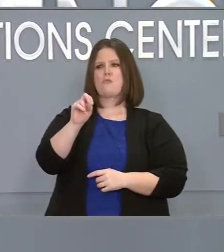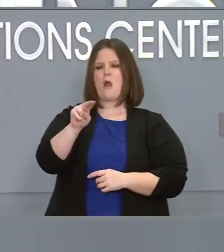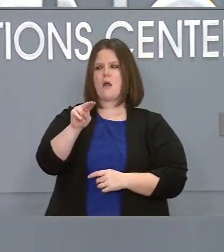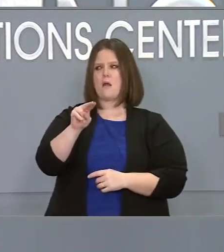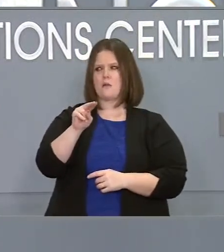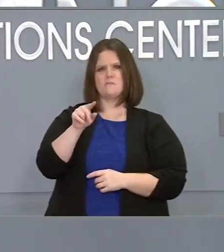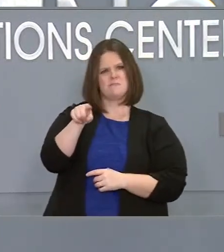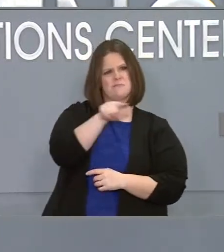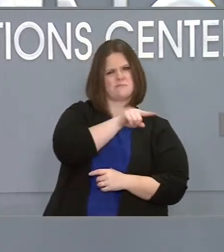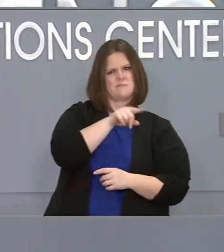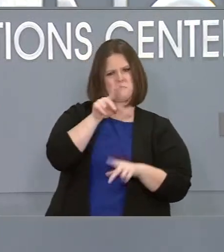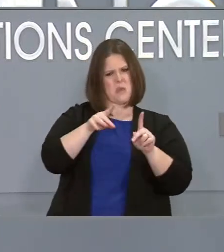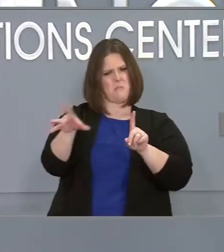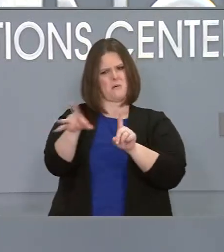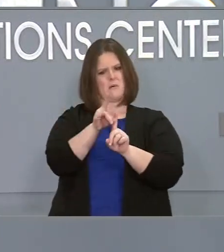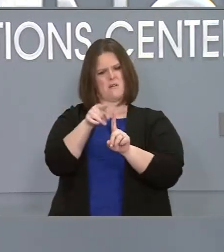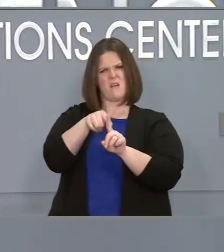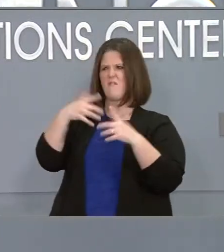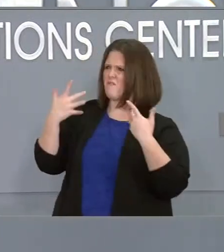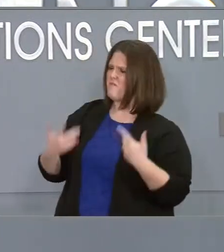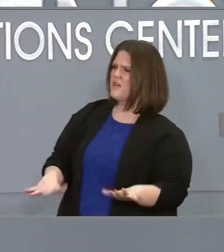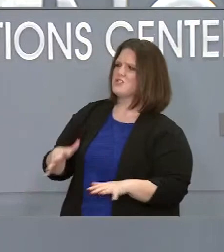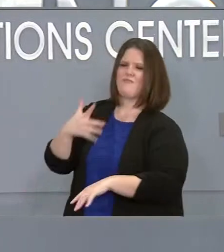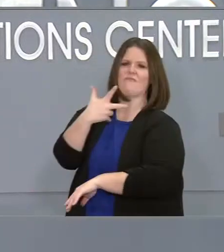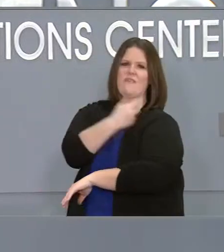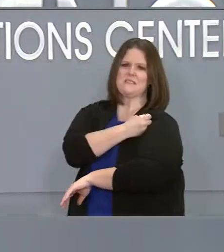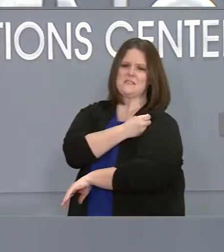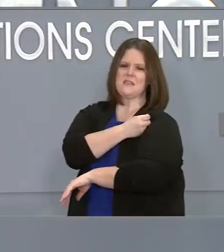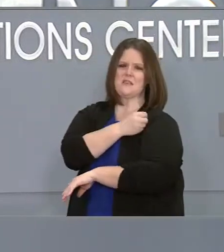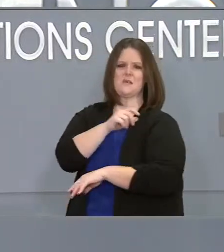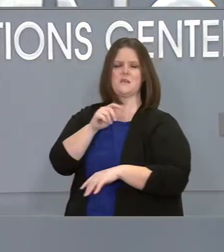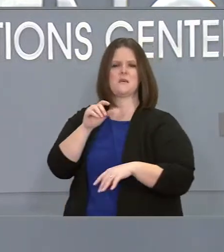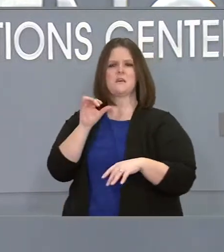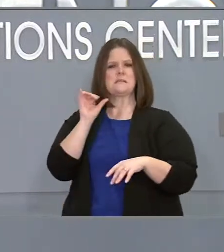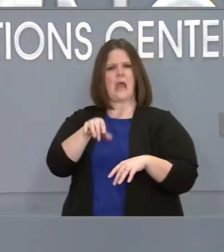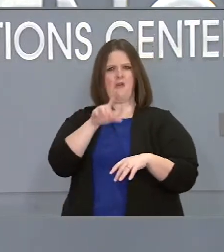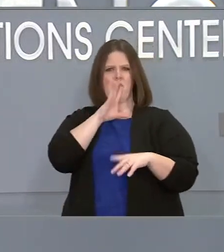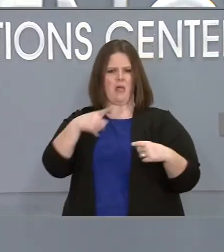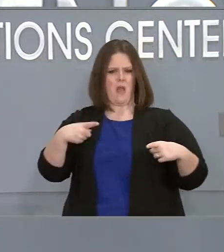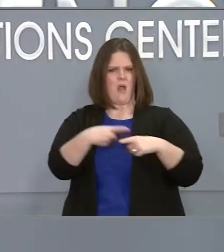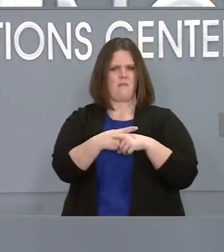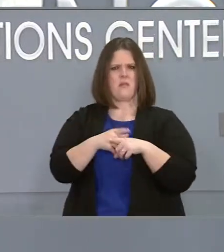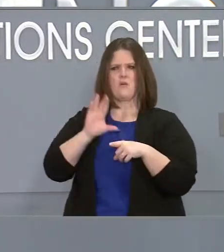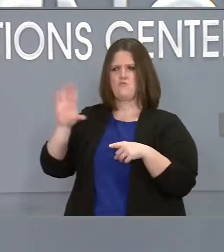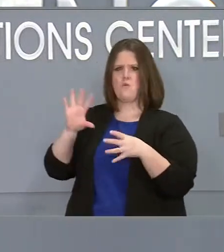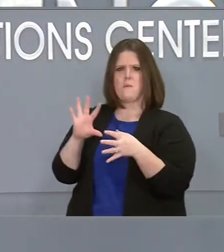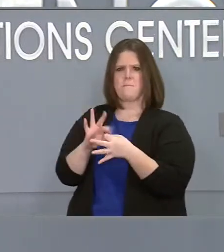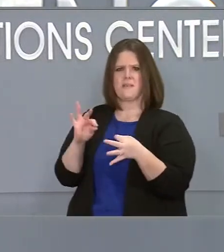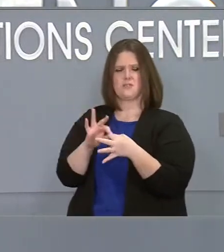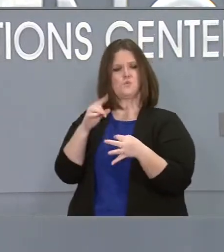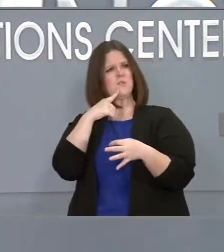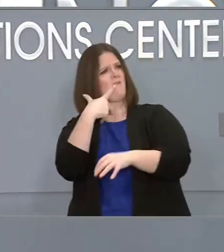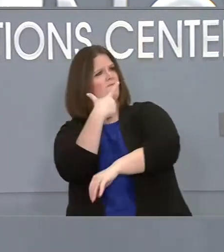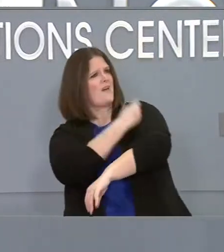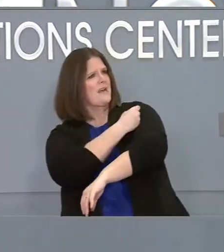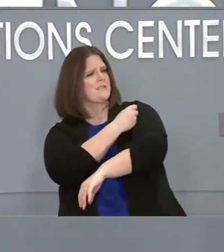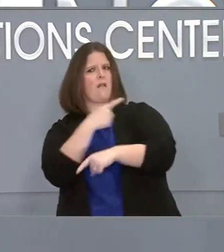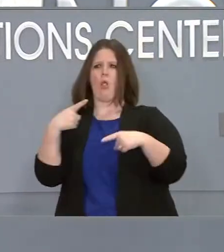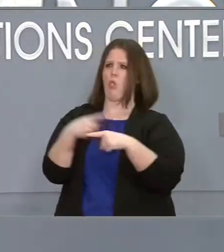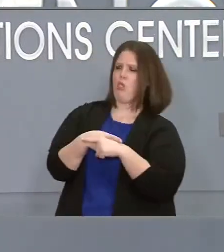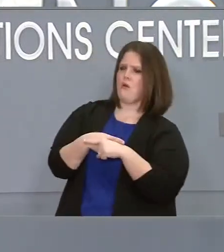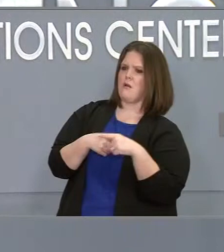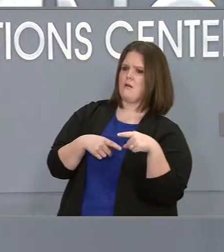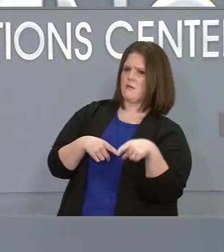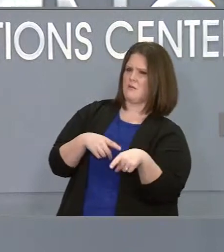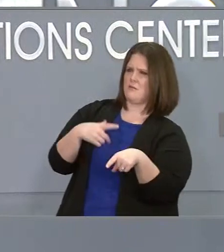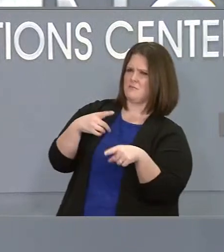been vaccinated, right? Does this undercut the message that you're trying to get out to people that vaccines are really the way out of this? Yeah, Laura, I'm really glad you